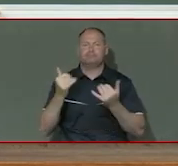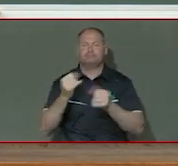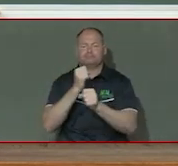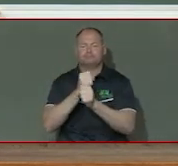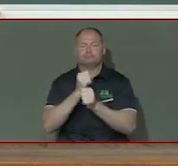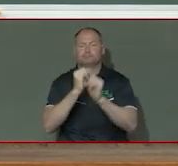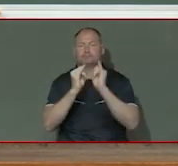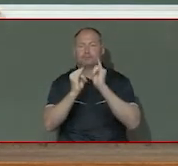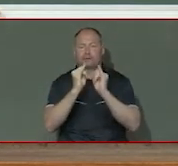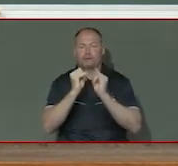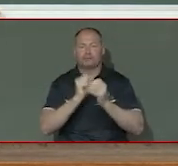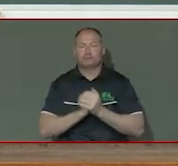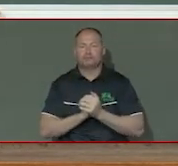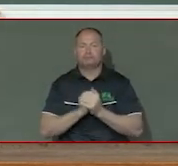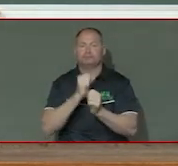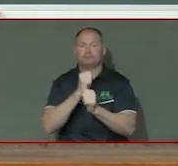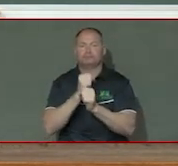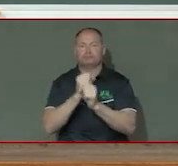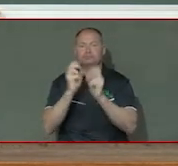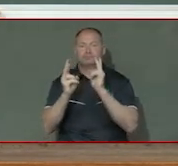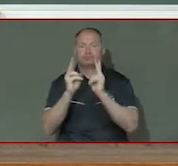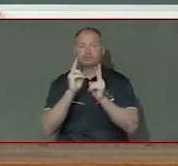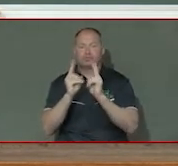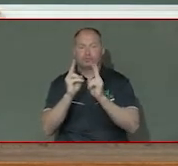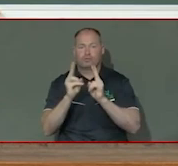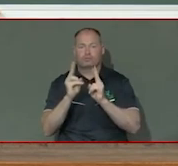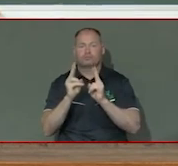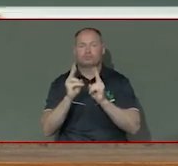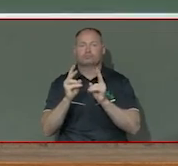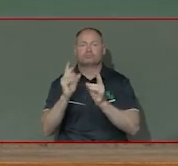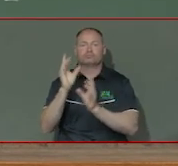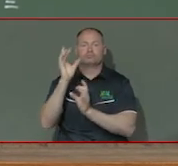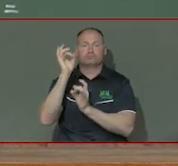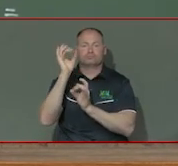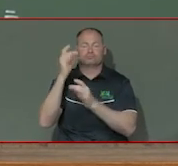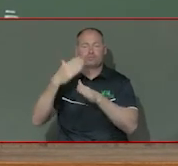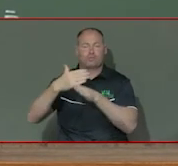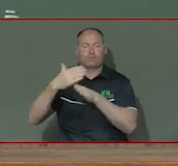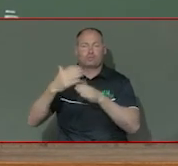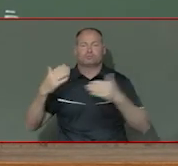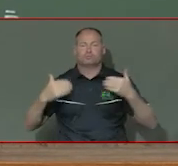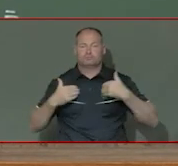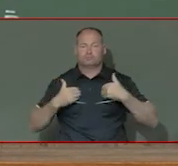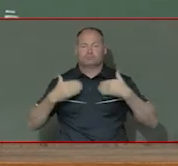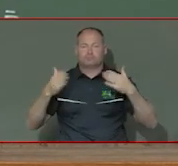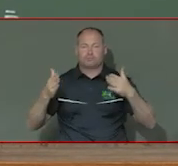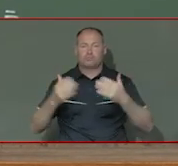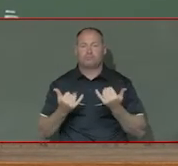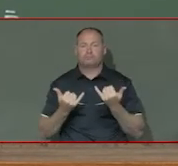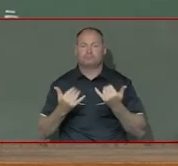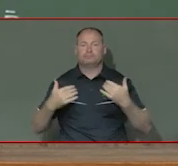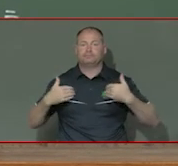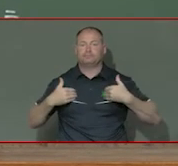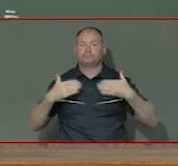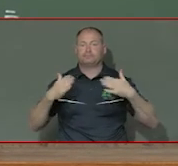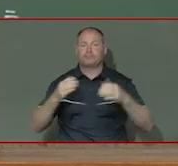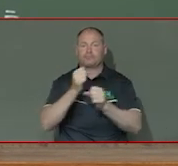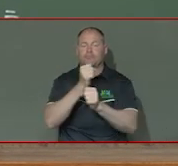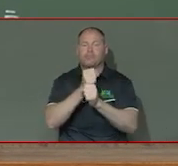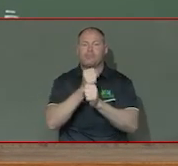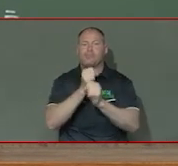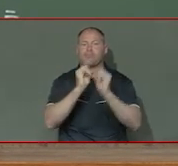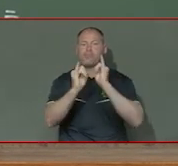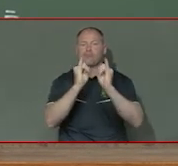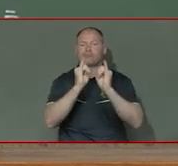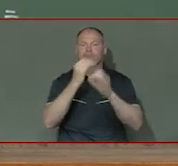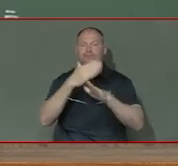So we're going to start off with the revision of grade 11. Now people, in the first quadrant we get theta 90 degrees minus